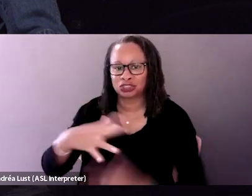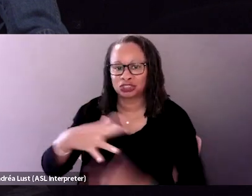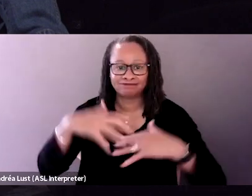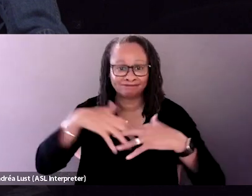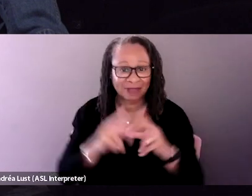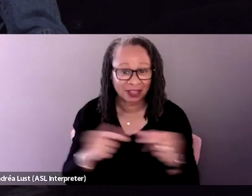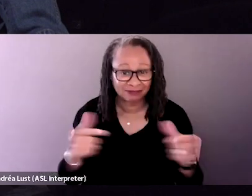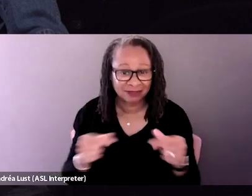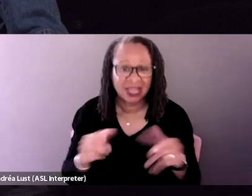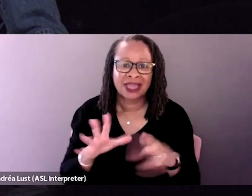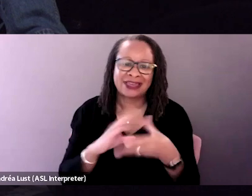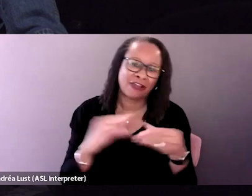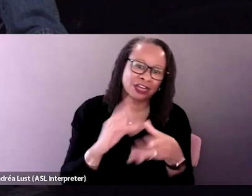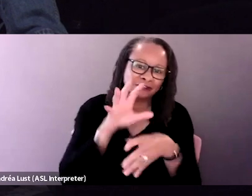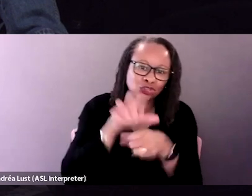narrative tradition,